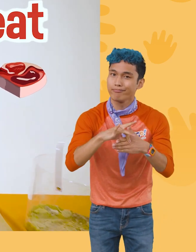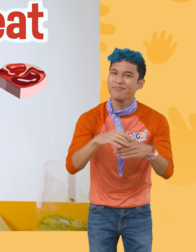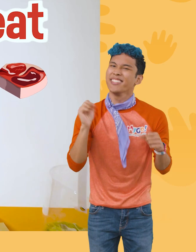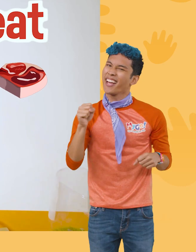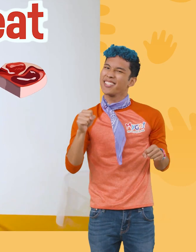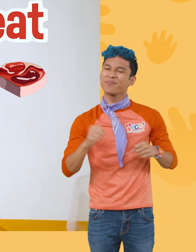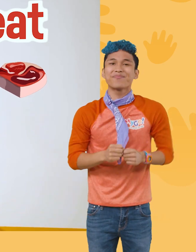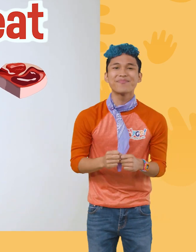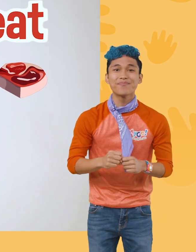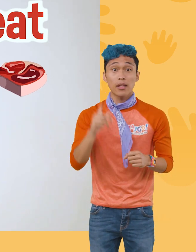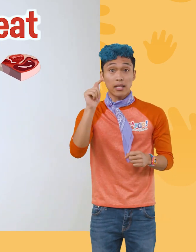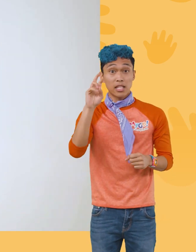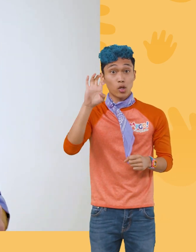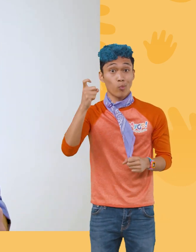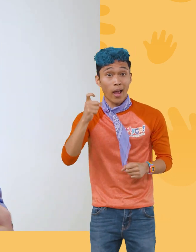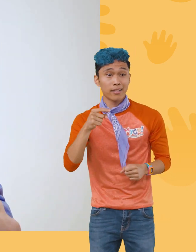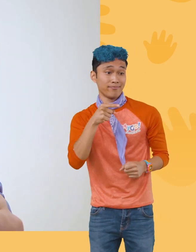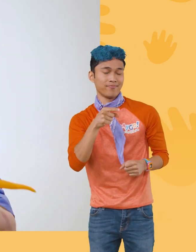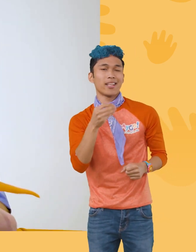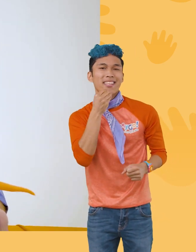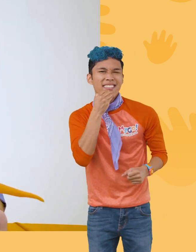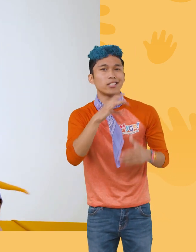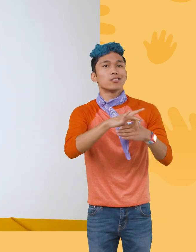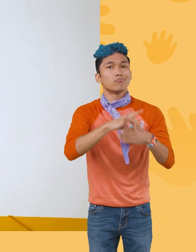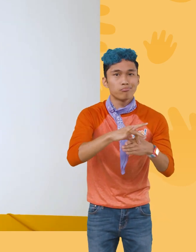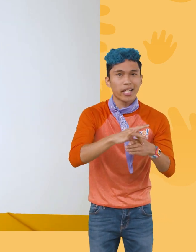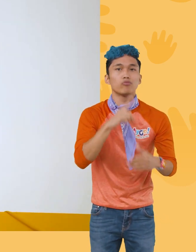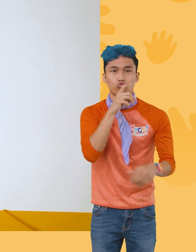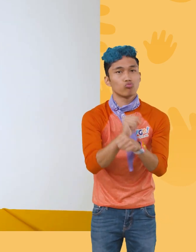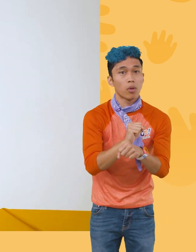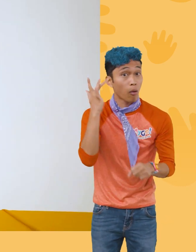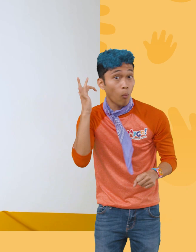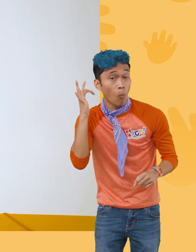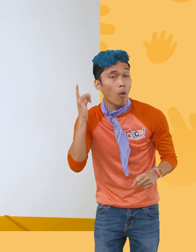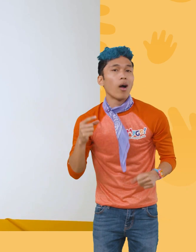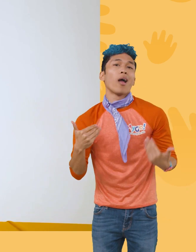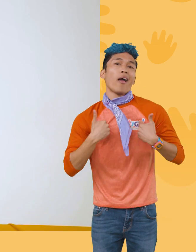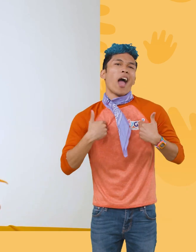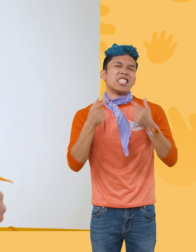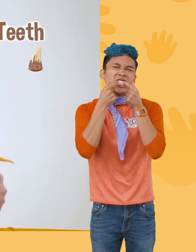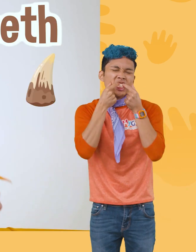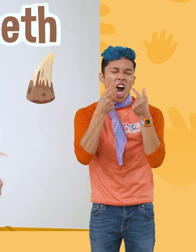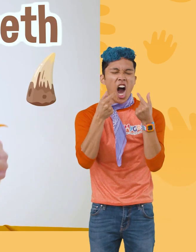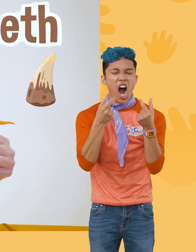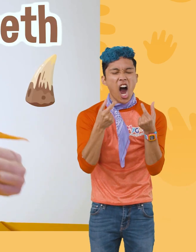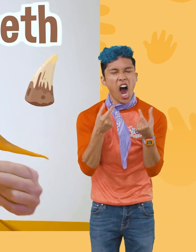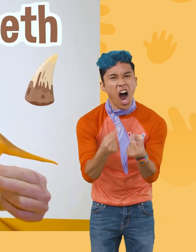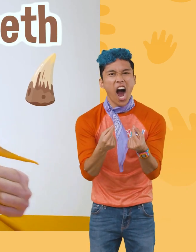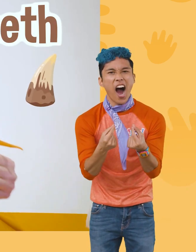Yeah, and a T-Rex is definitely a carnivore because it has really sharp, big